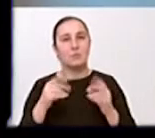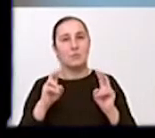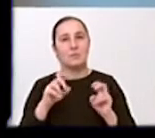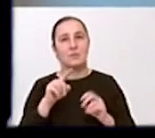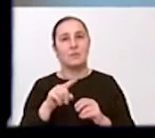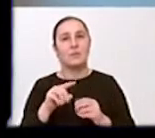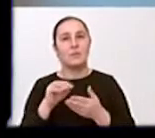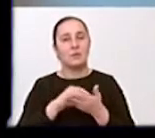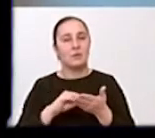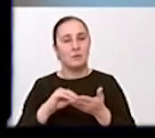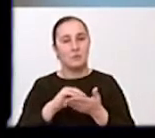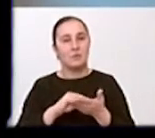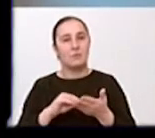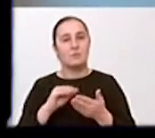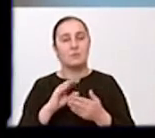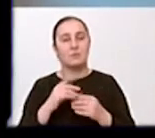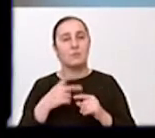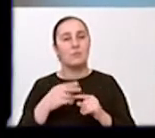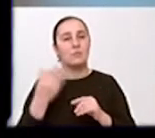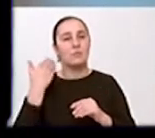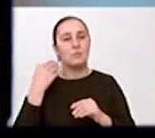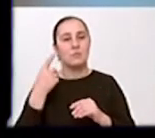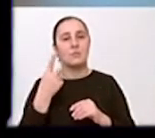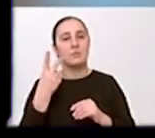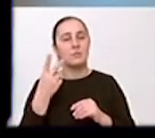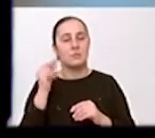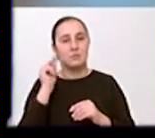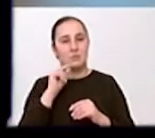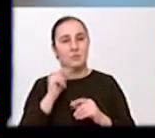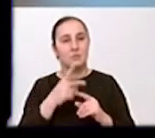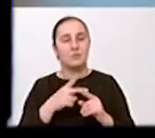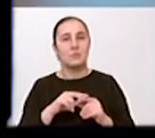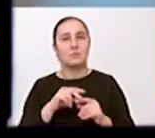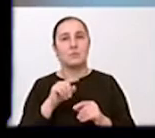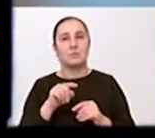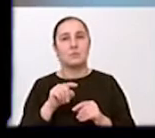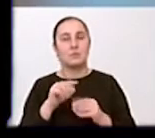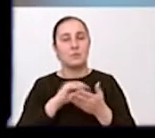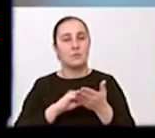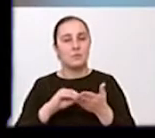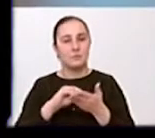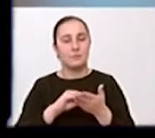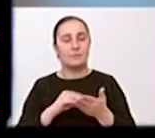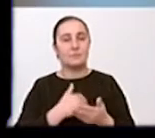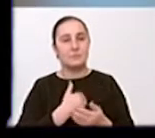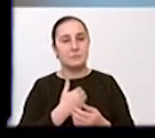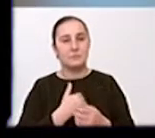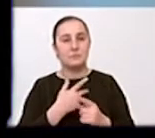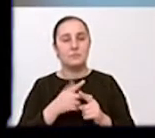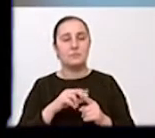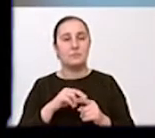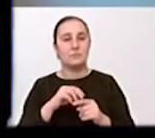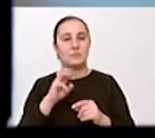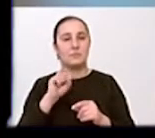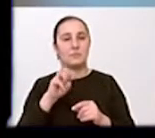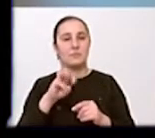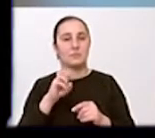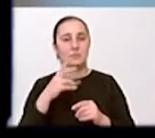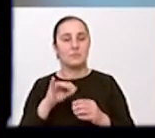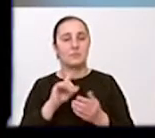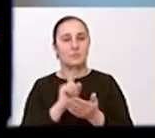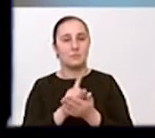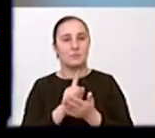mavzuyimiz takrorlash. Demak, biz o'tgan bir ikkita darslarimizdan takrorlash maqsadida amaliy mashg'ulot olib